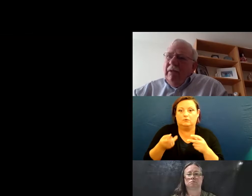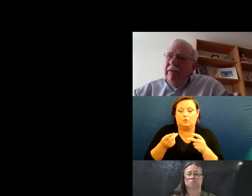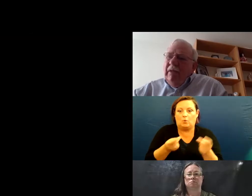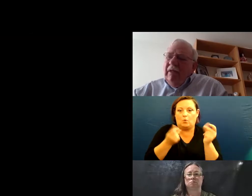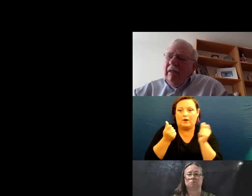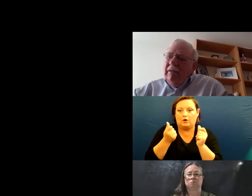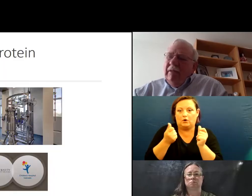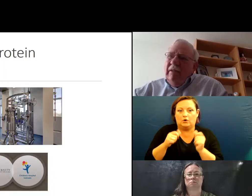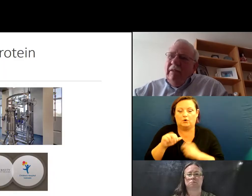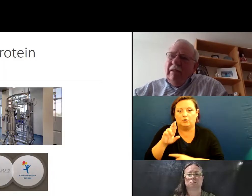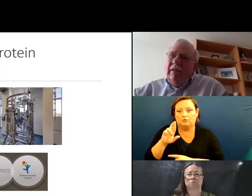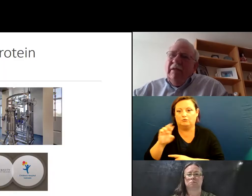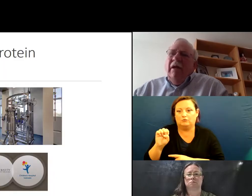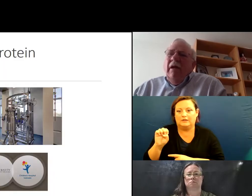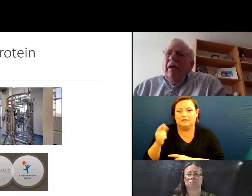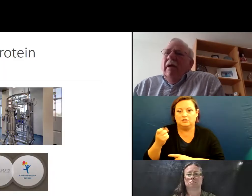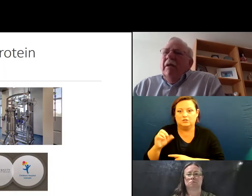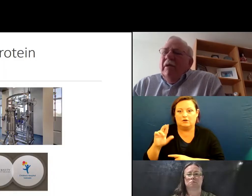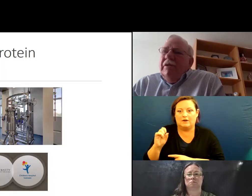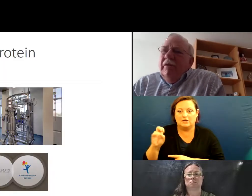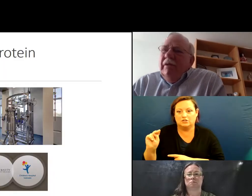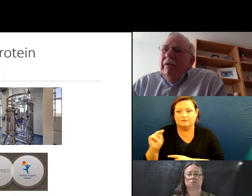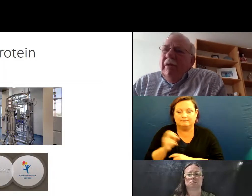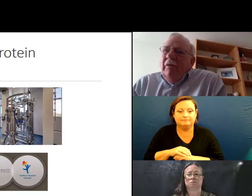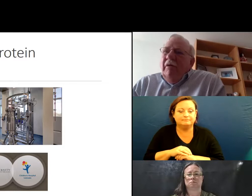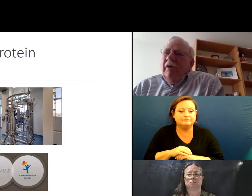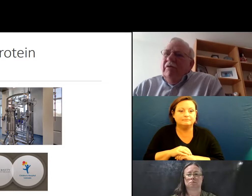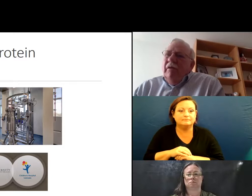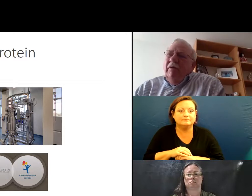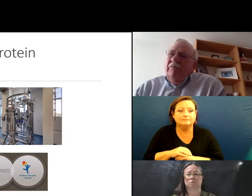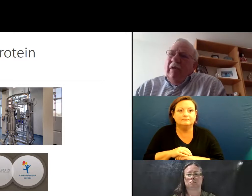So let's see, that's it. Anyway, so the